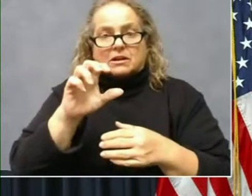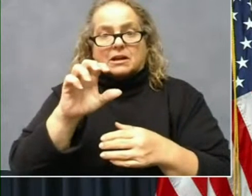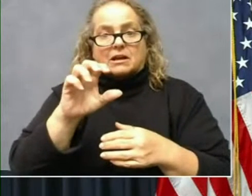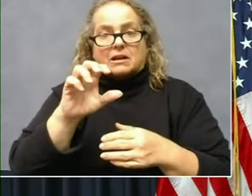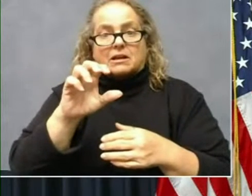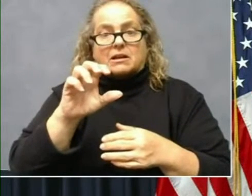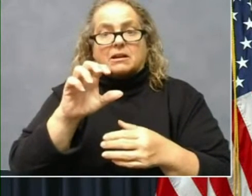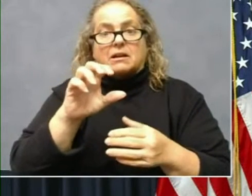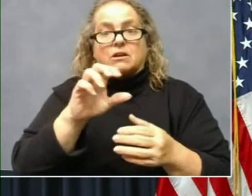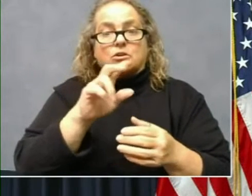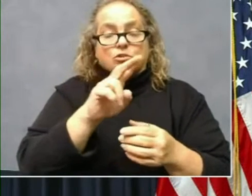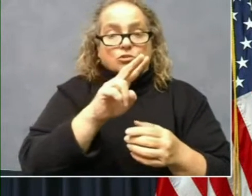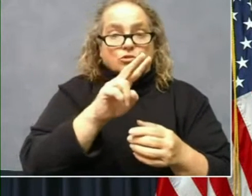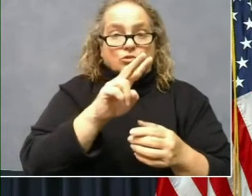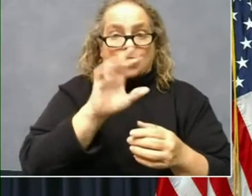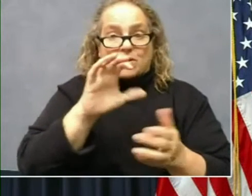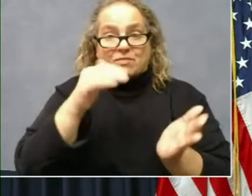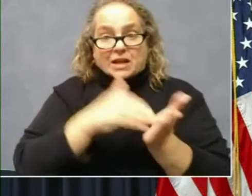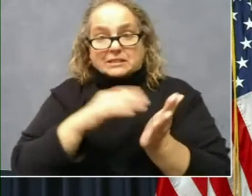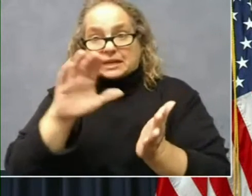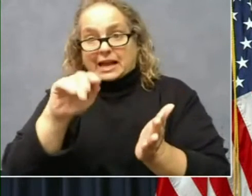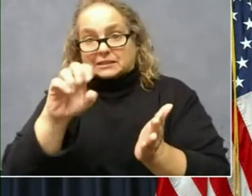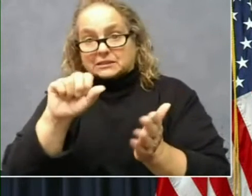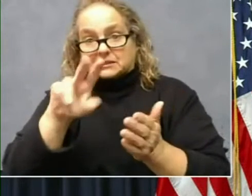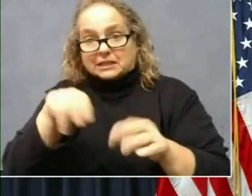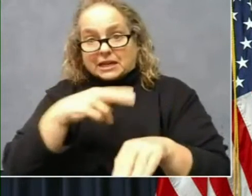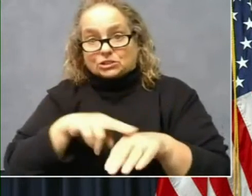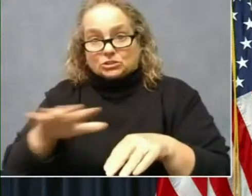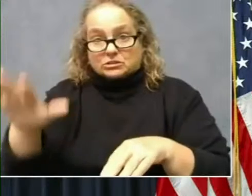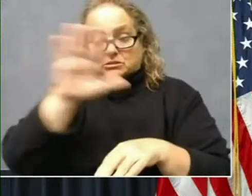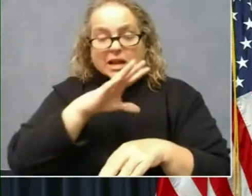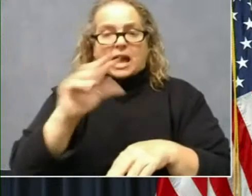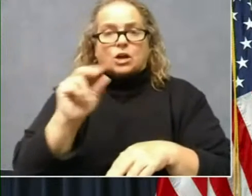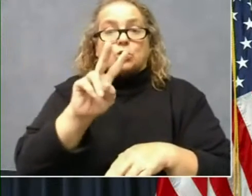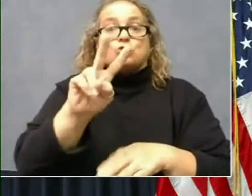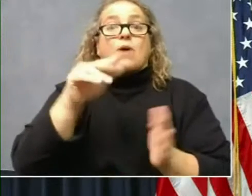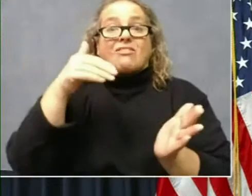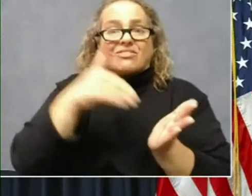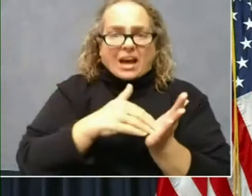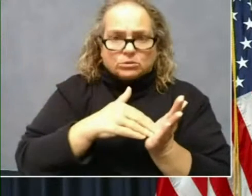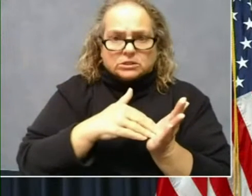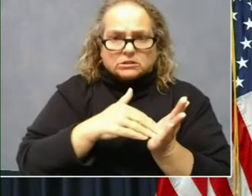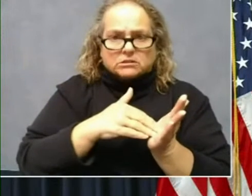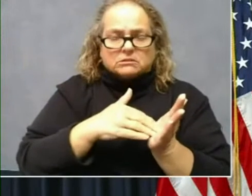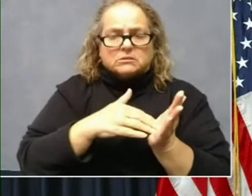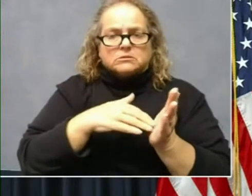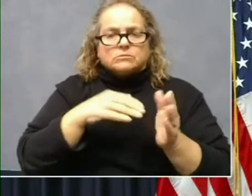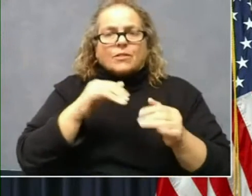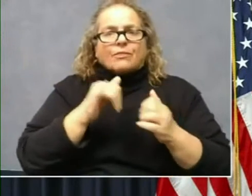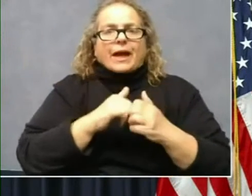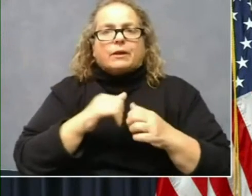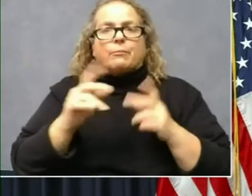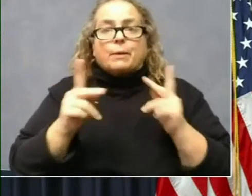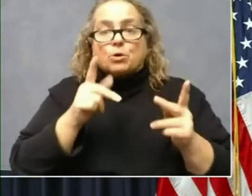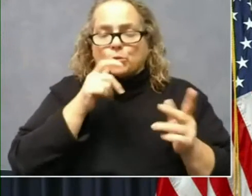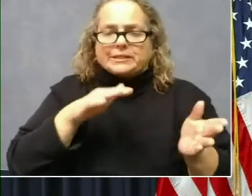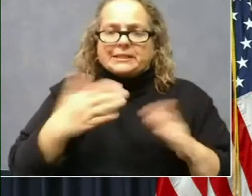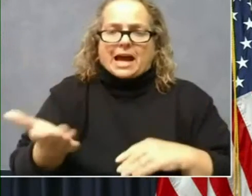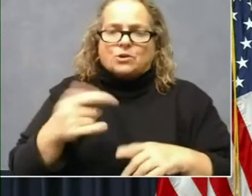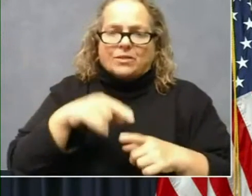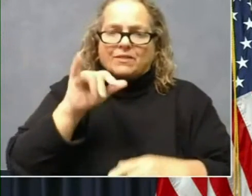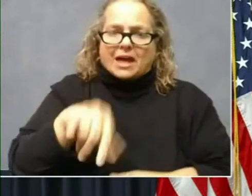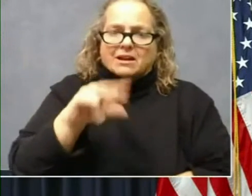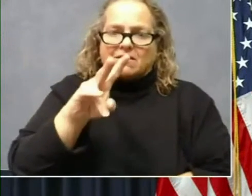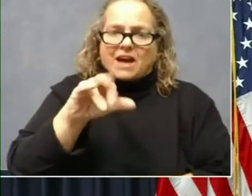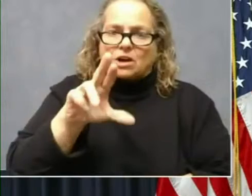2,000 Kentuckians who we have lost to this virus. So today, we held a